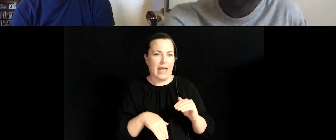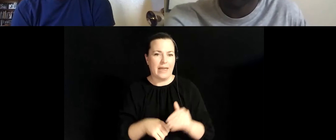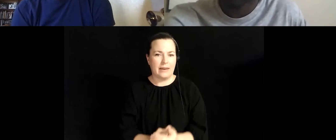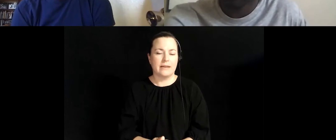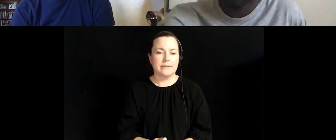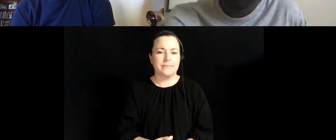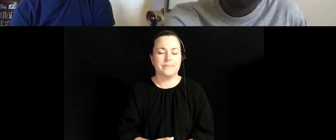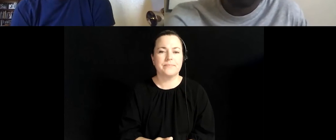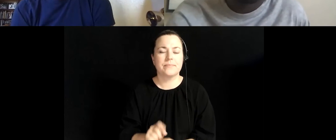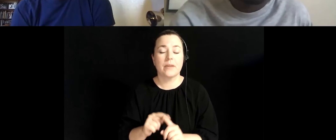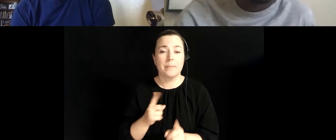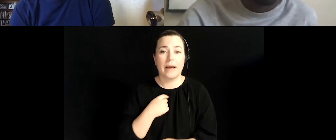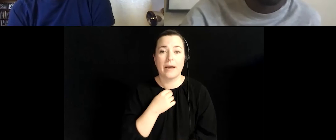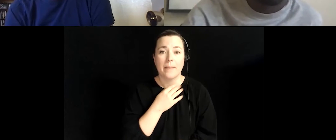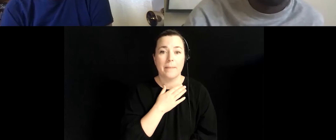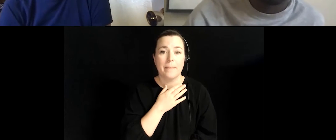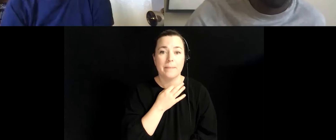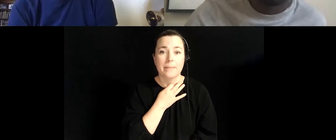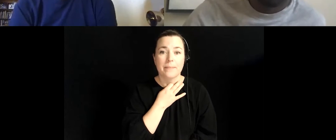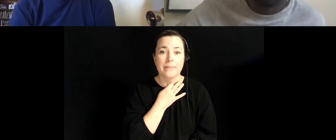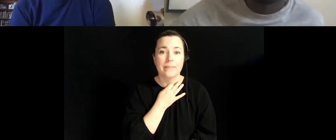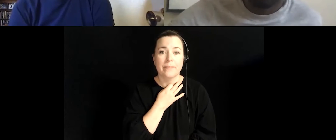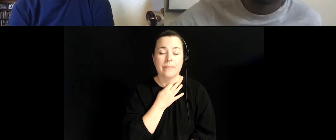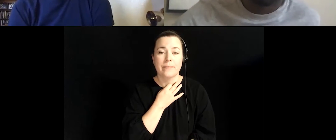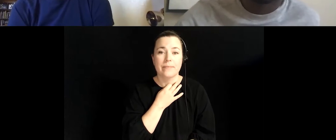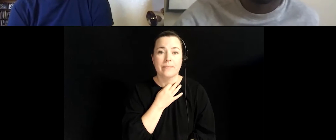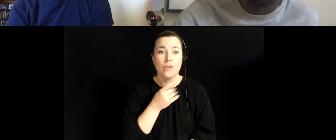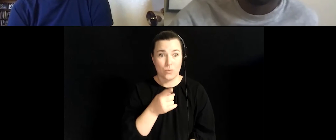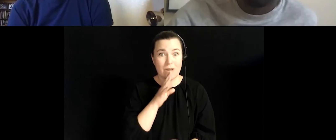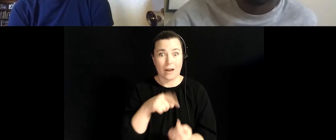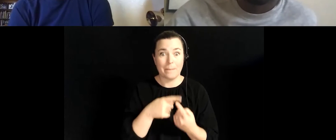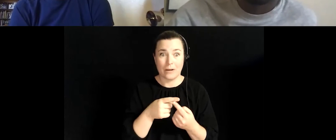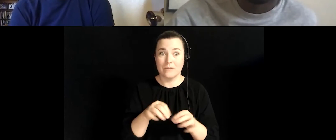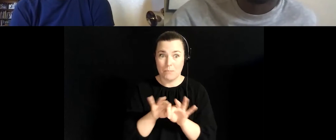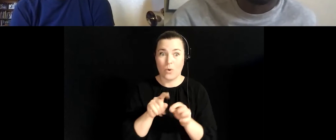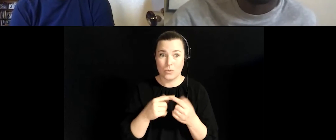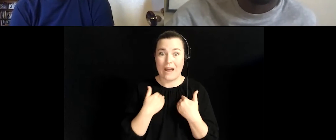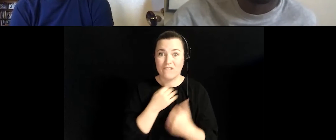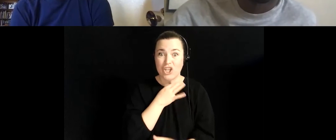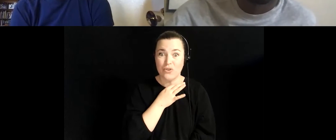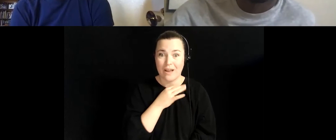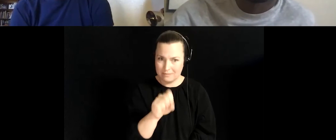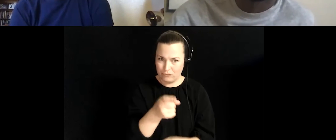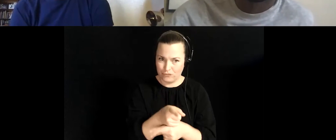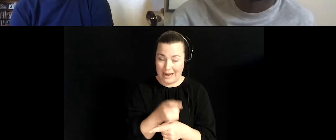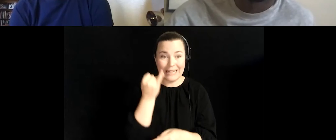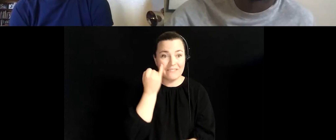like curiosity was mentioned here. It's good if it's good curiosity, and if it's not